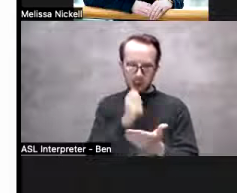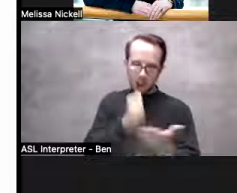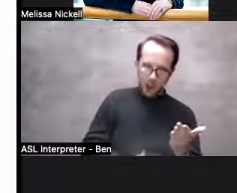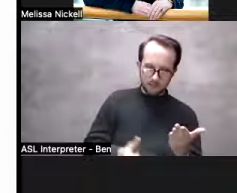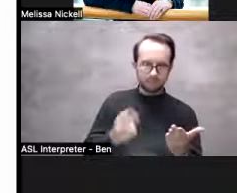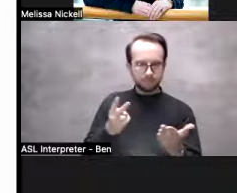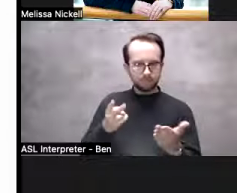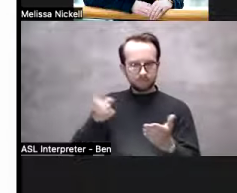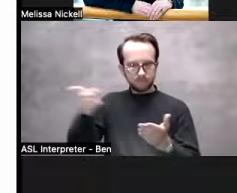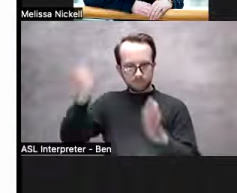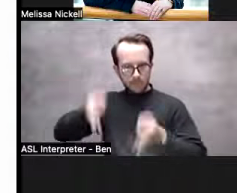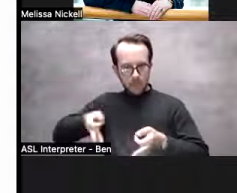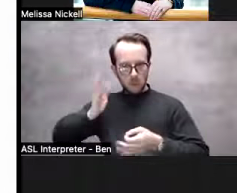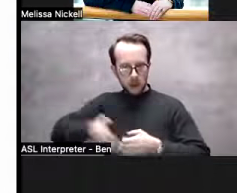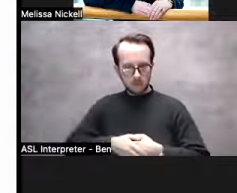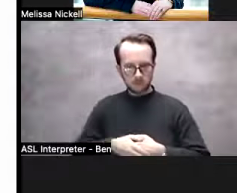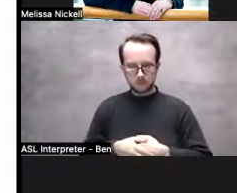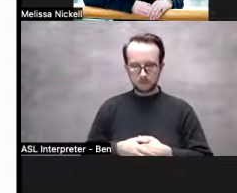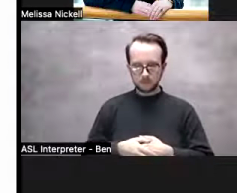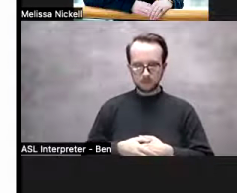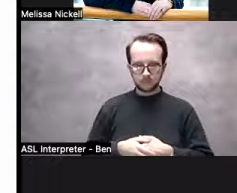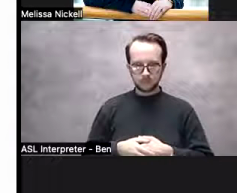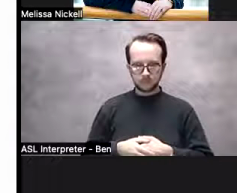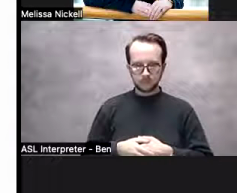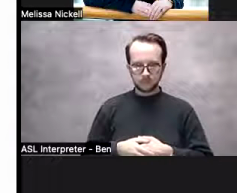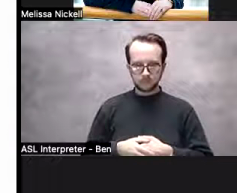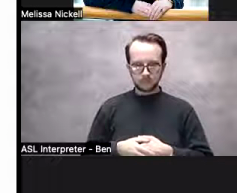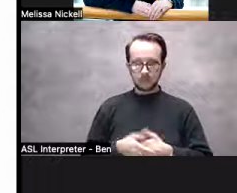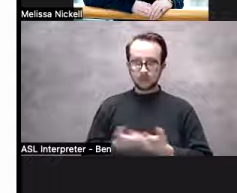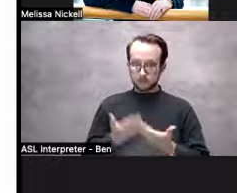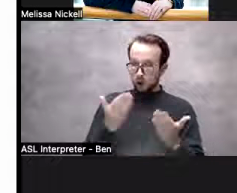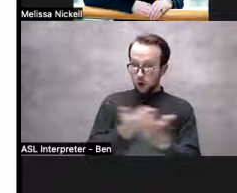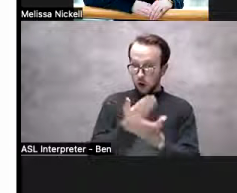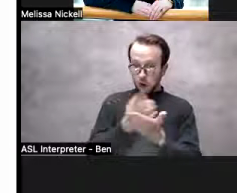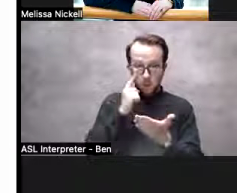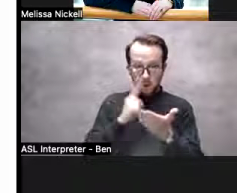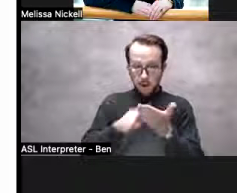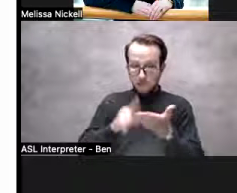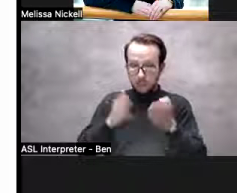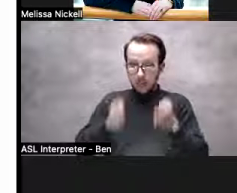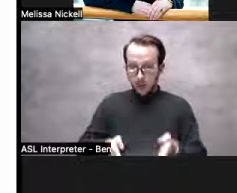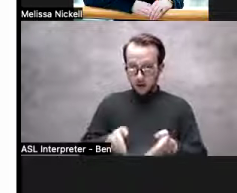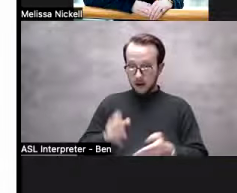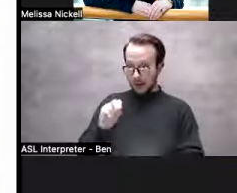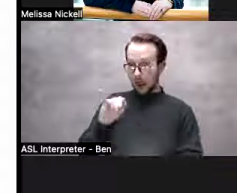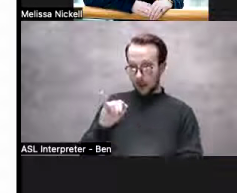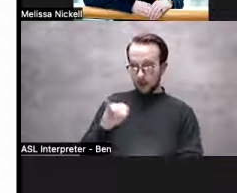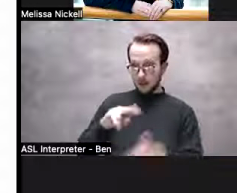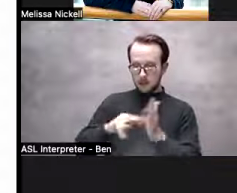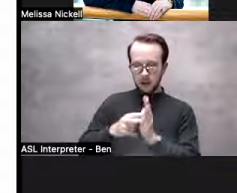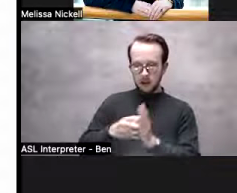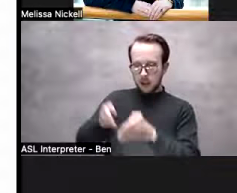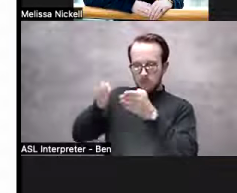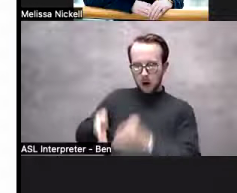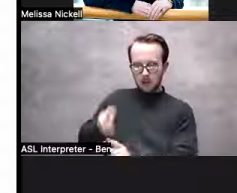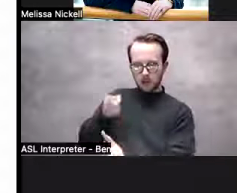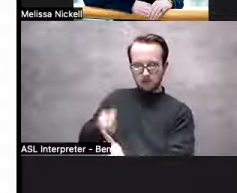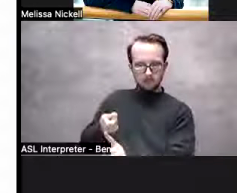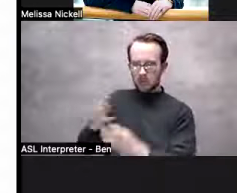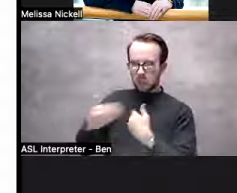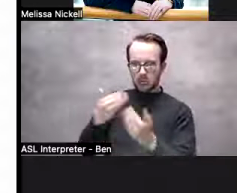that's something that's really important. And then a new investigator is a person, regardless of how far it's been since